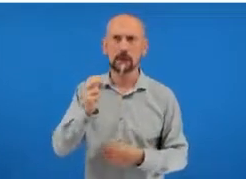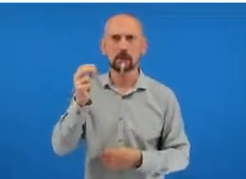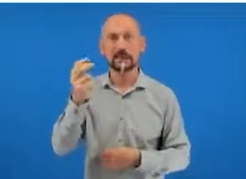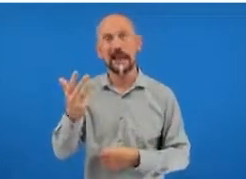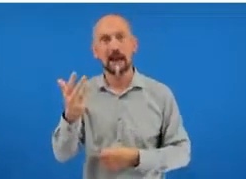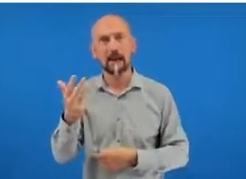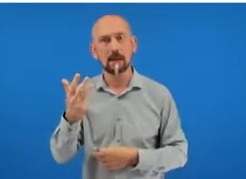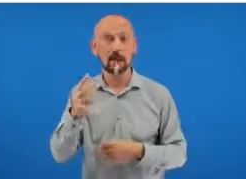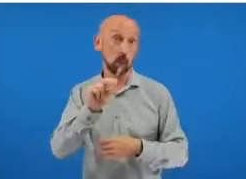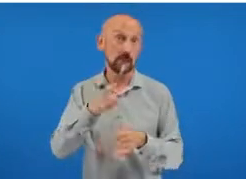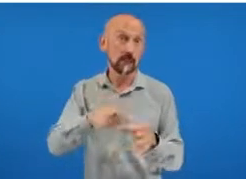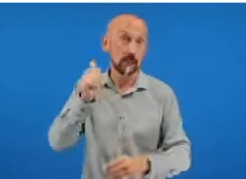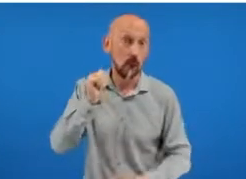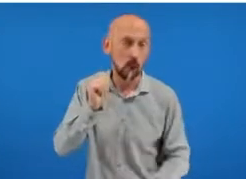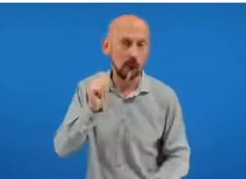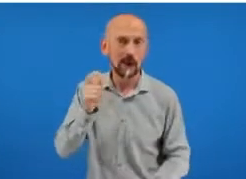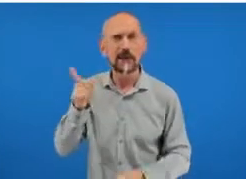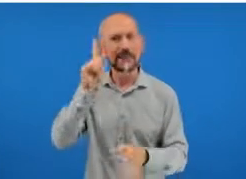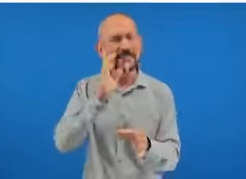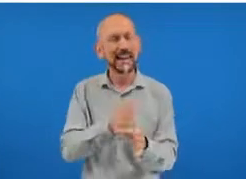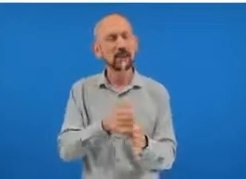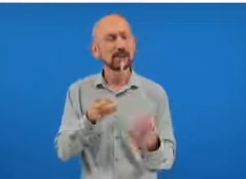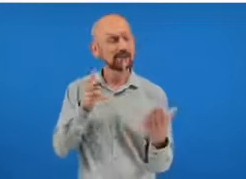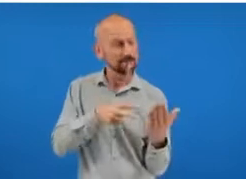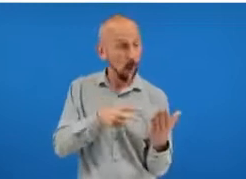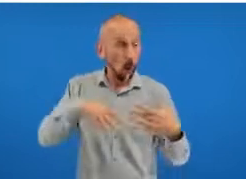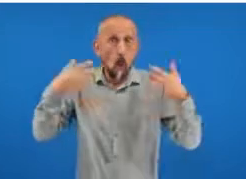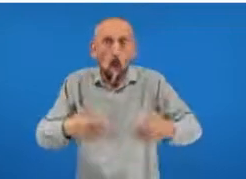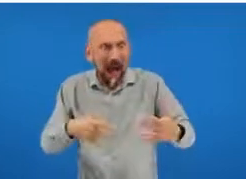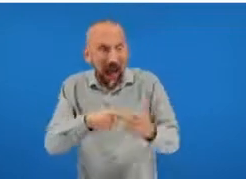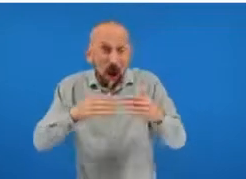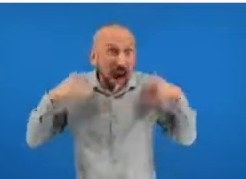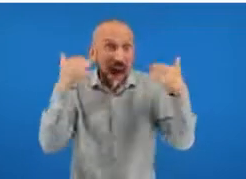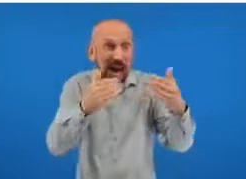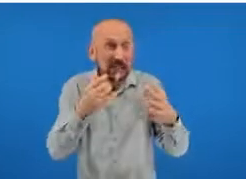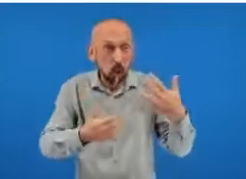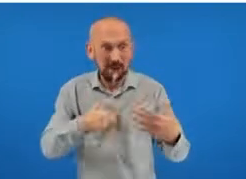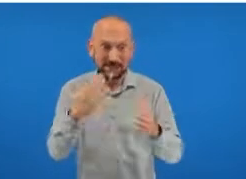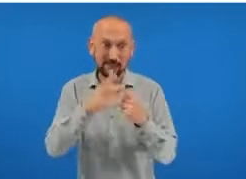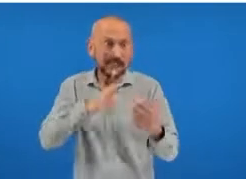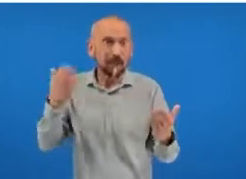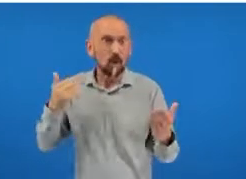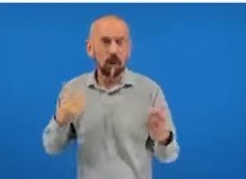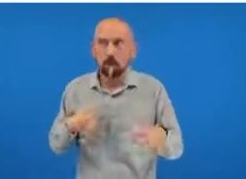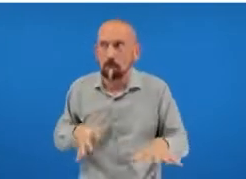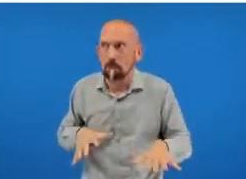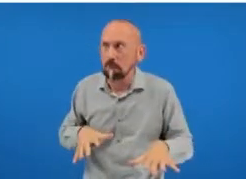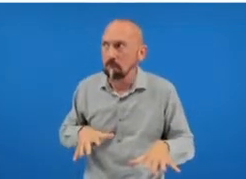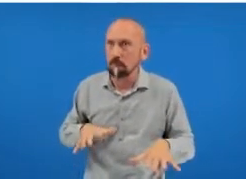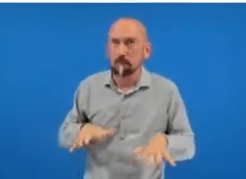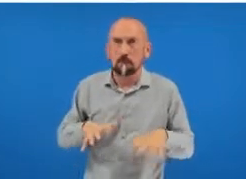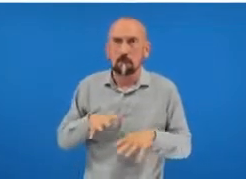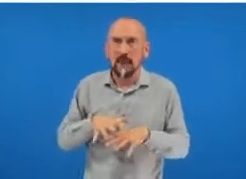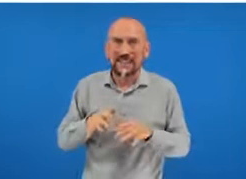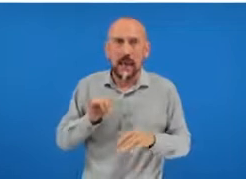my psychologist said, "Wow, that's the highest score I've ever seen." And I thought, oh, bloody hell, what's wrong with